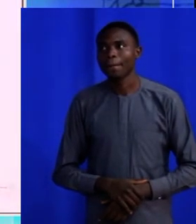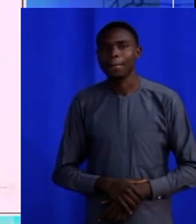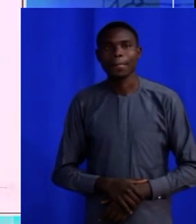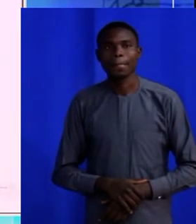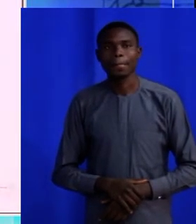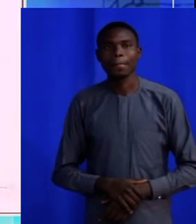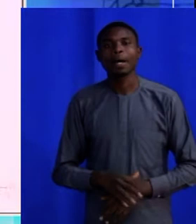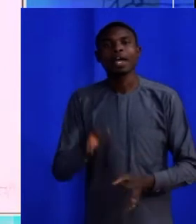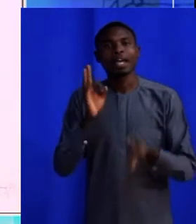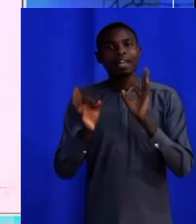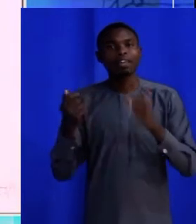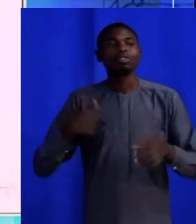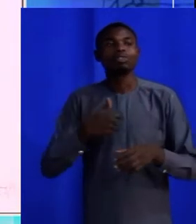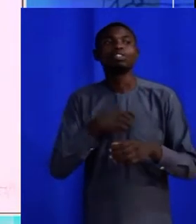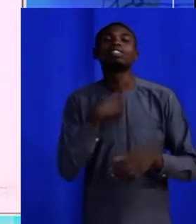Feeding habits, where we have